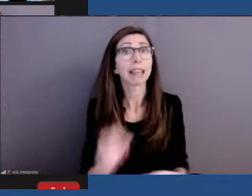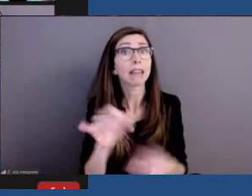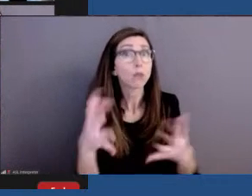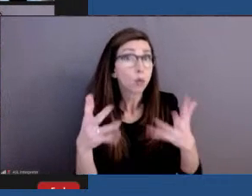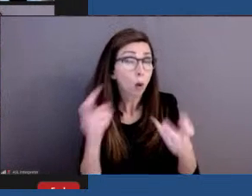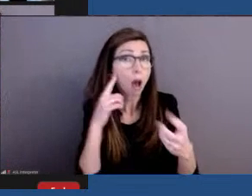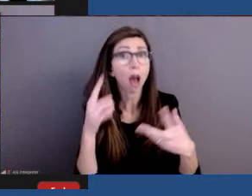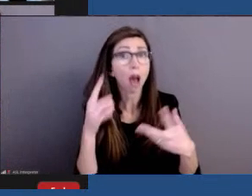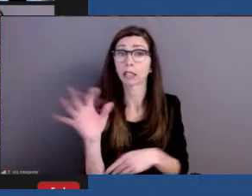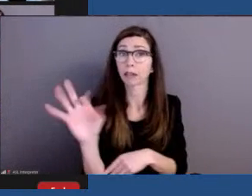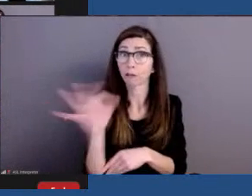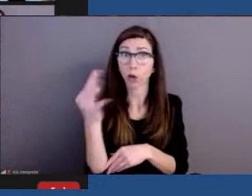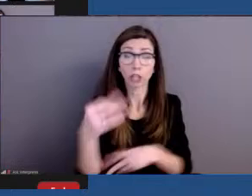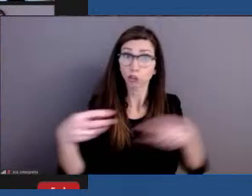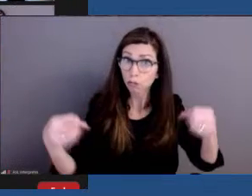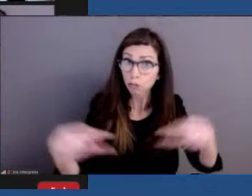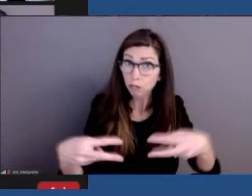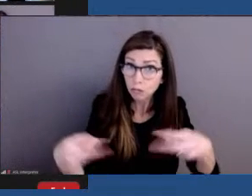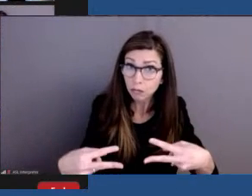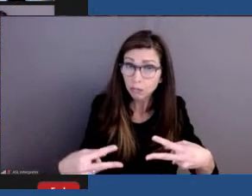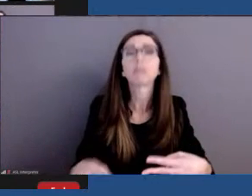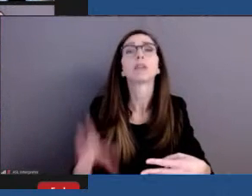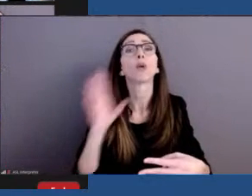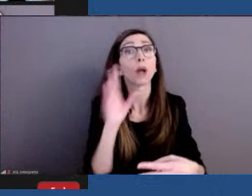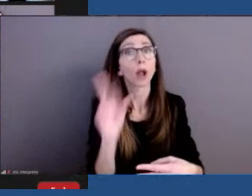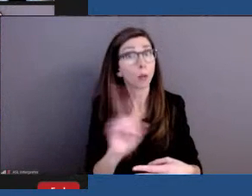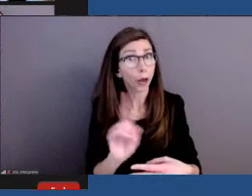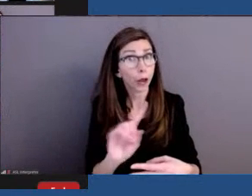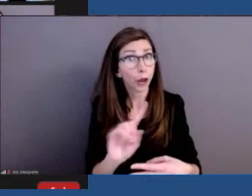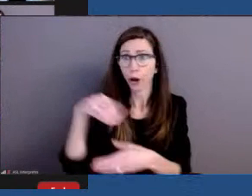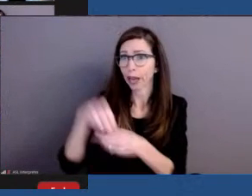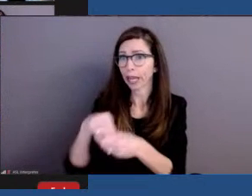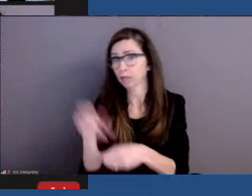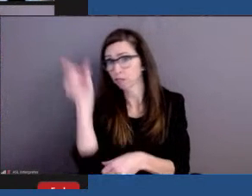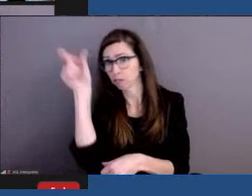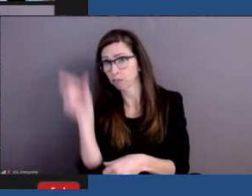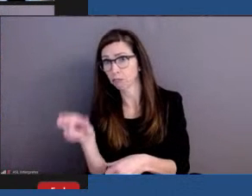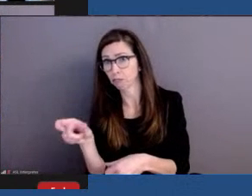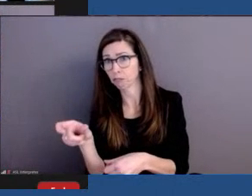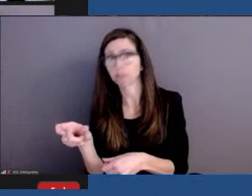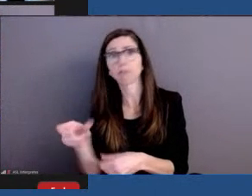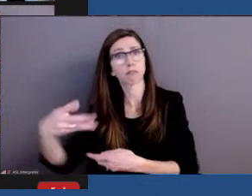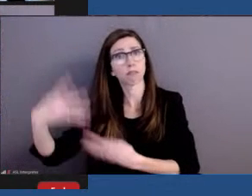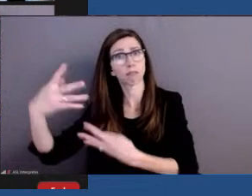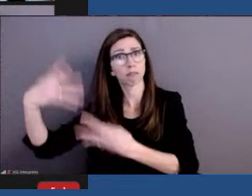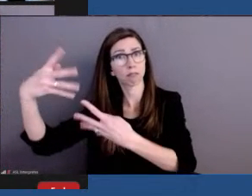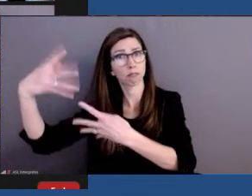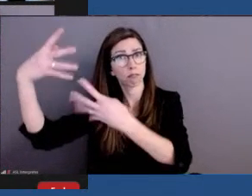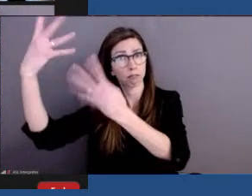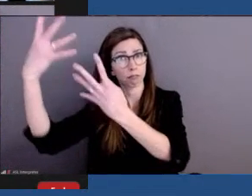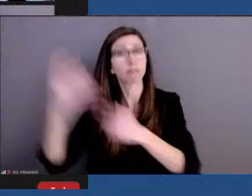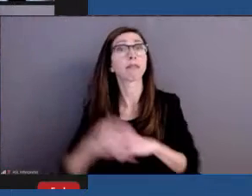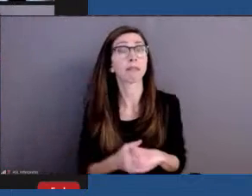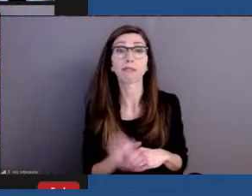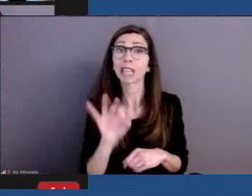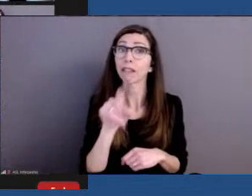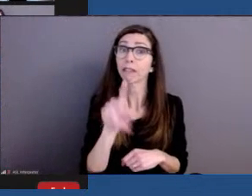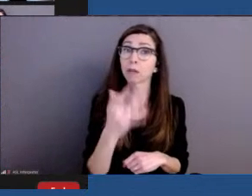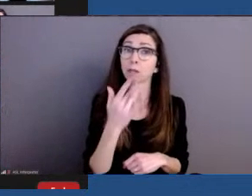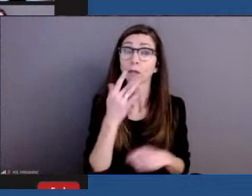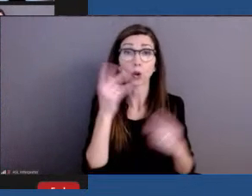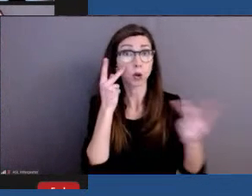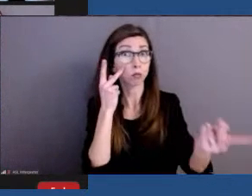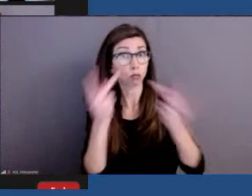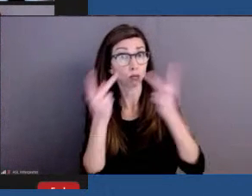biais du lien affiché dans le chat box. In the chat box. For those of you who require American Sign Language, you